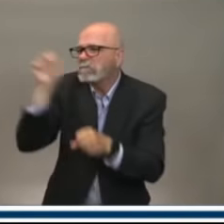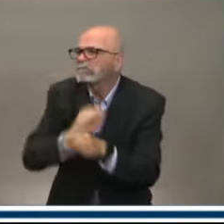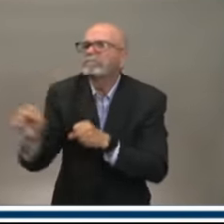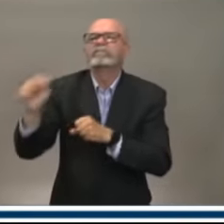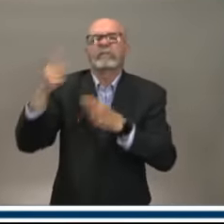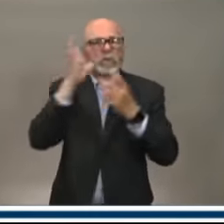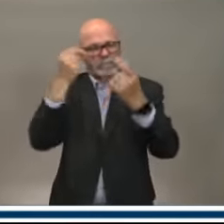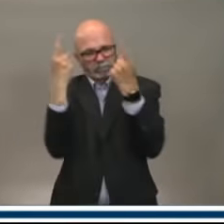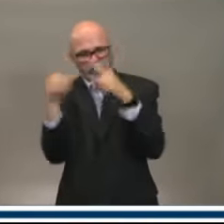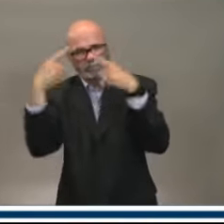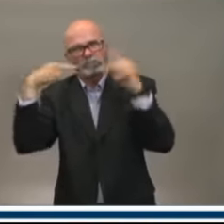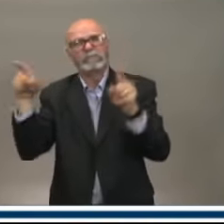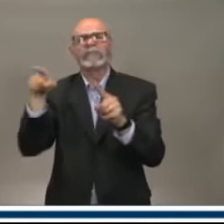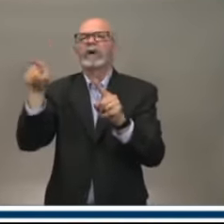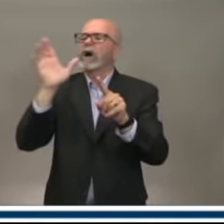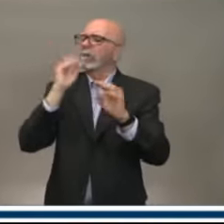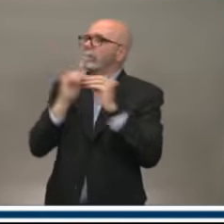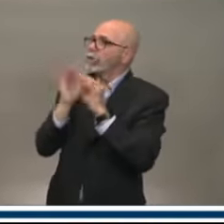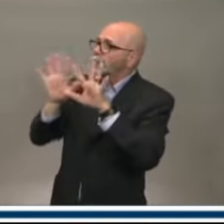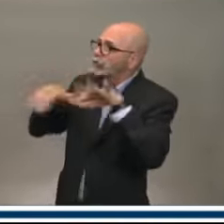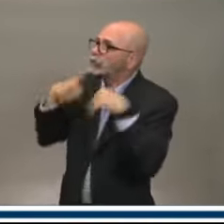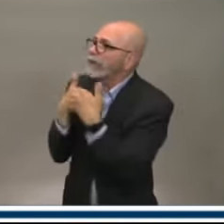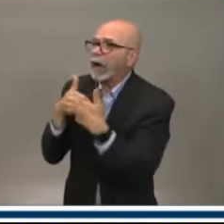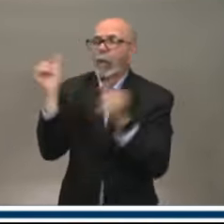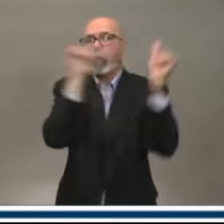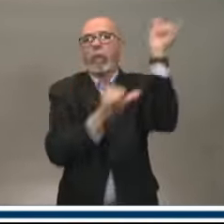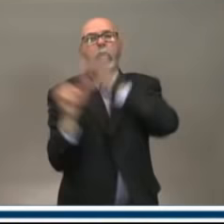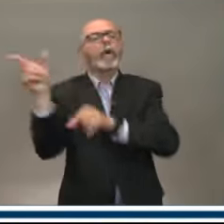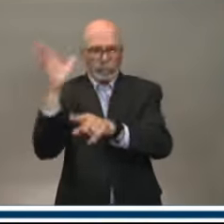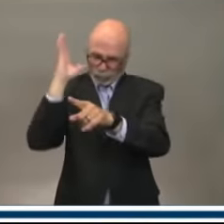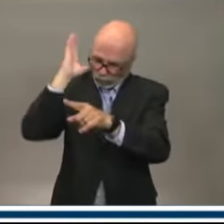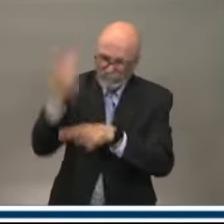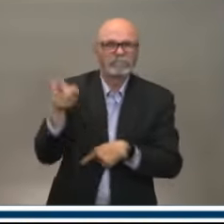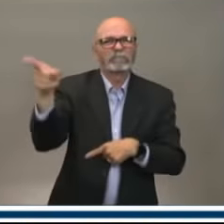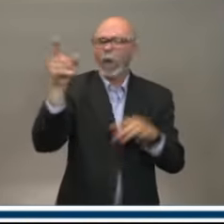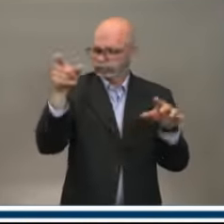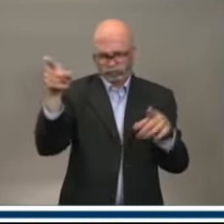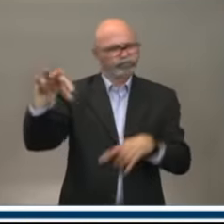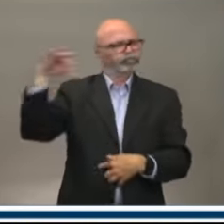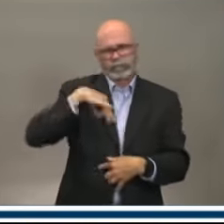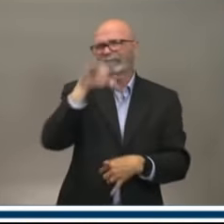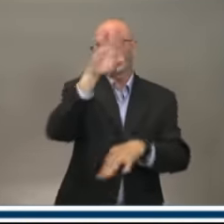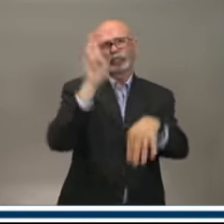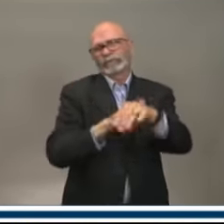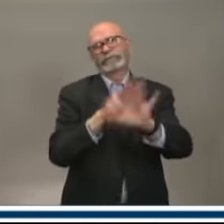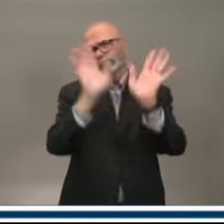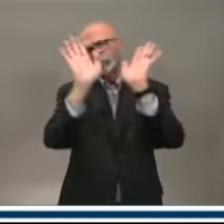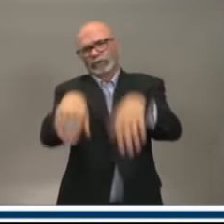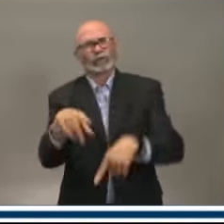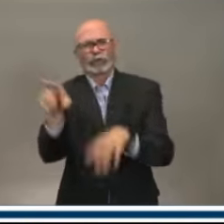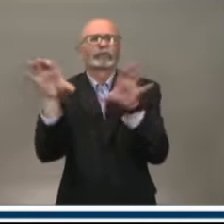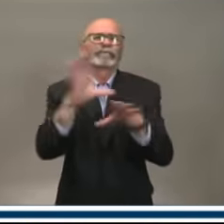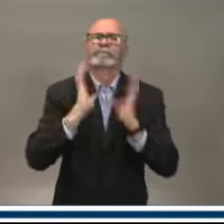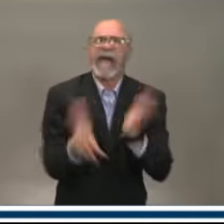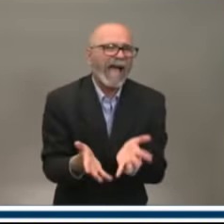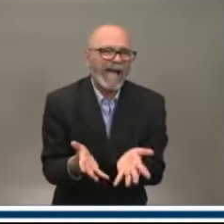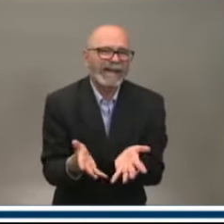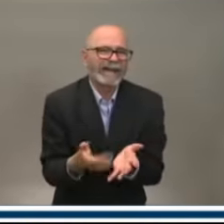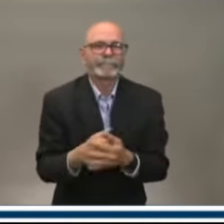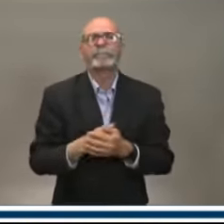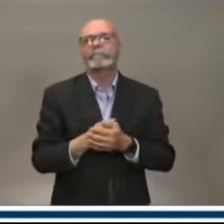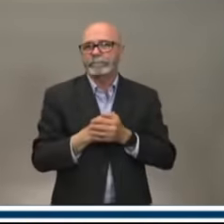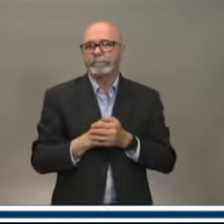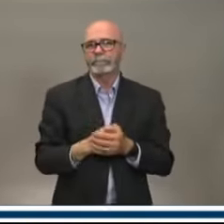for June 8th. Dr. Strang will consult with you, as he does with everyone else, to help you understand